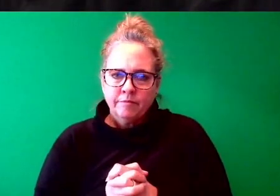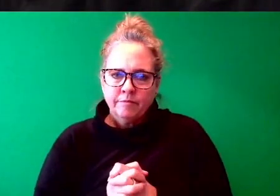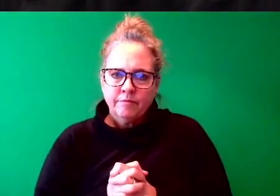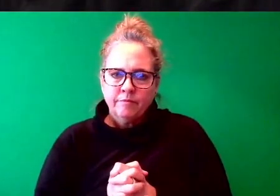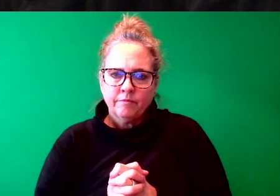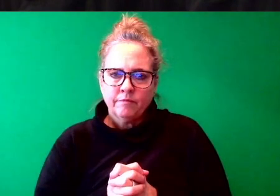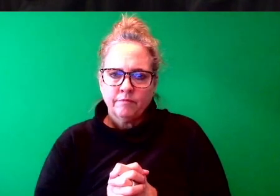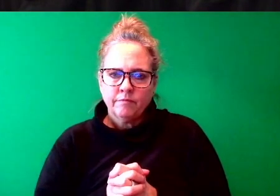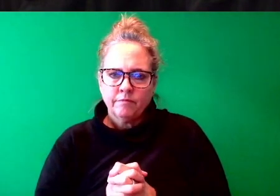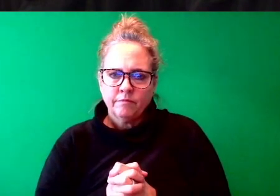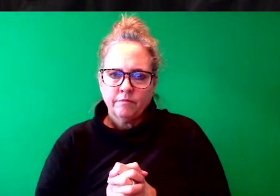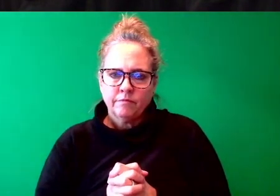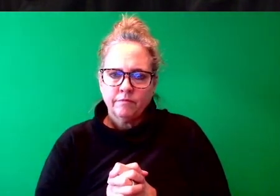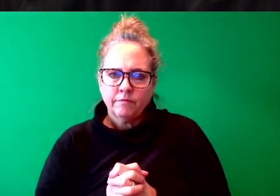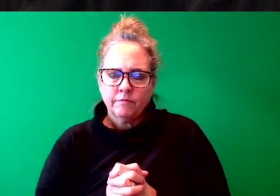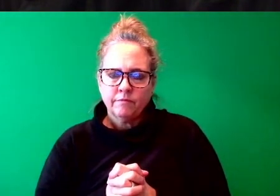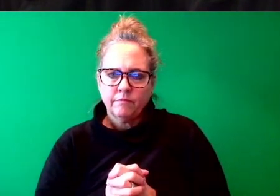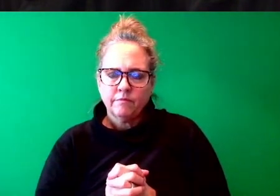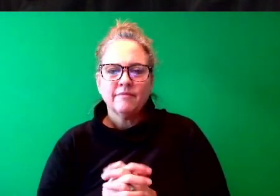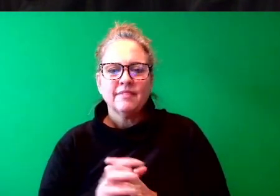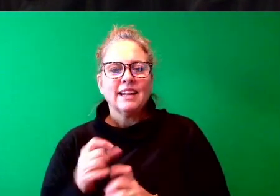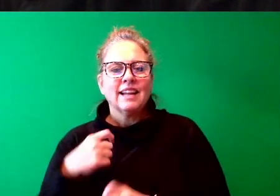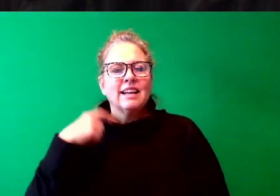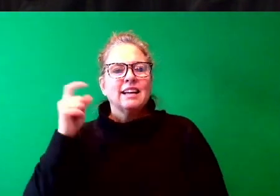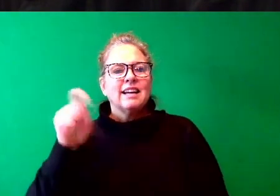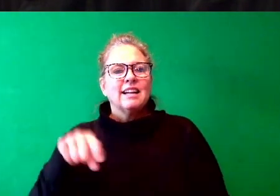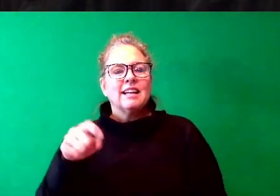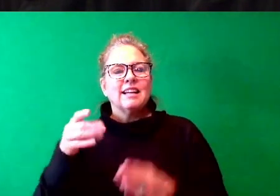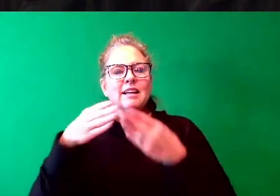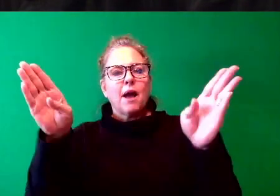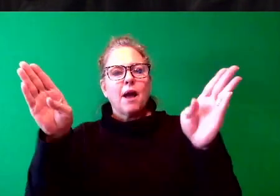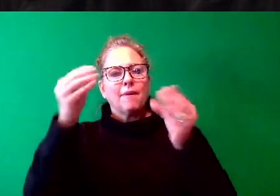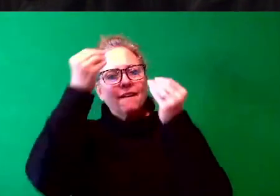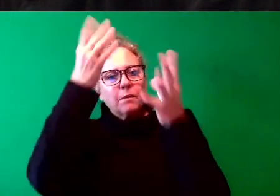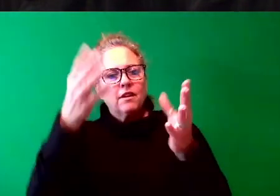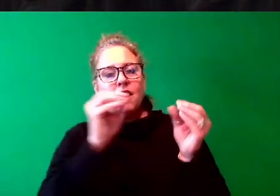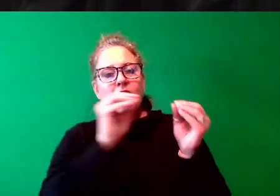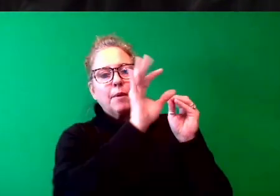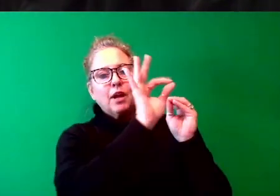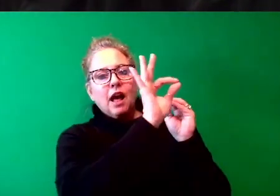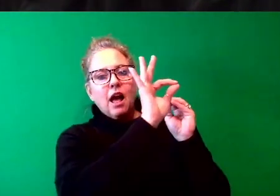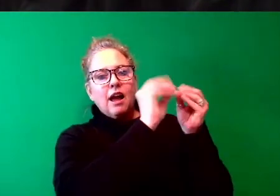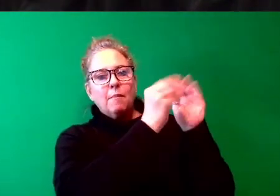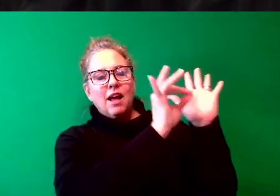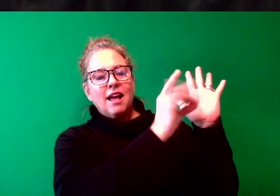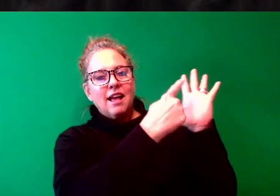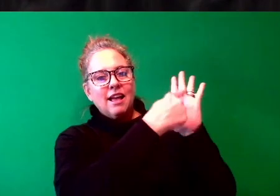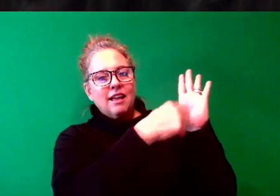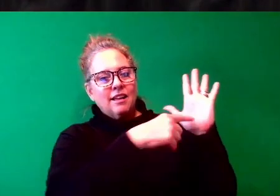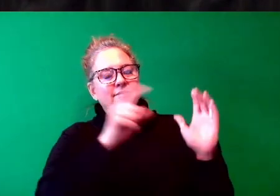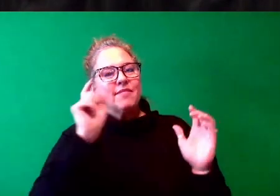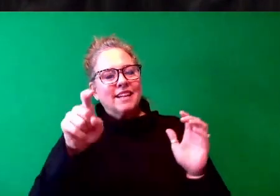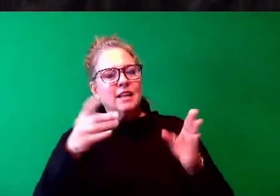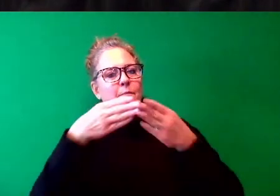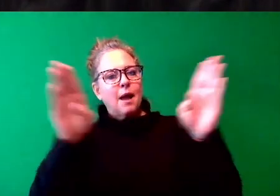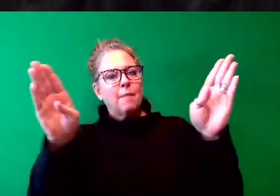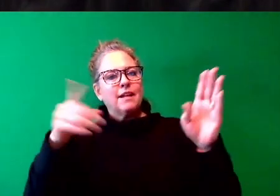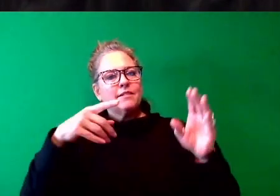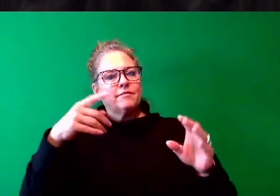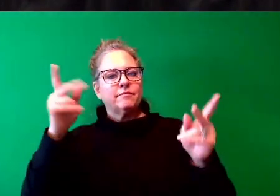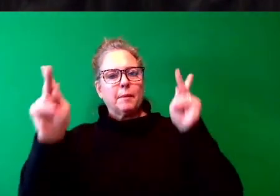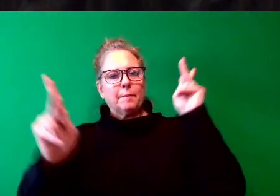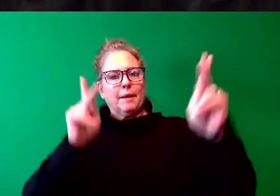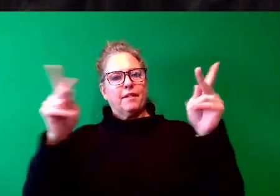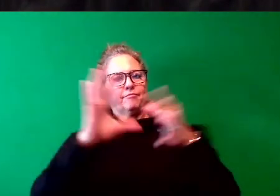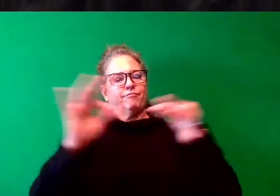Can we move item number 9 ahead of item number 8, take public comment now, go into our executive session and... I think that's a